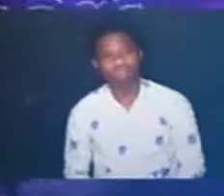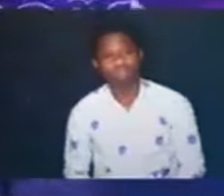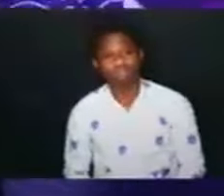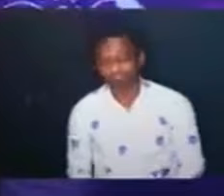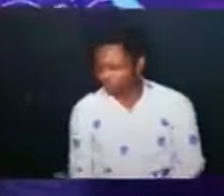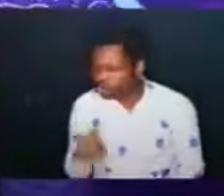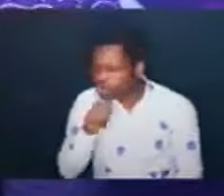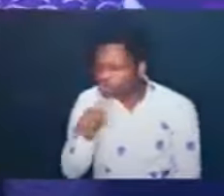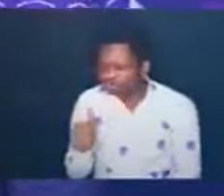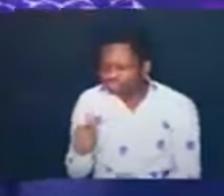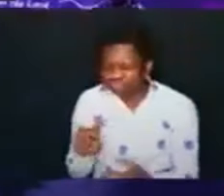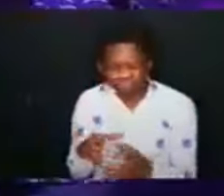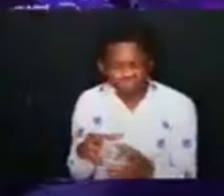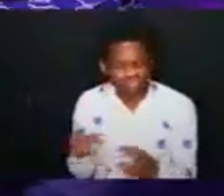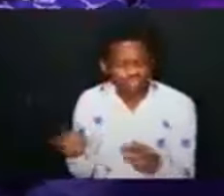much about the dream.